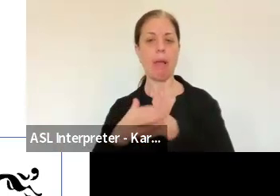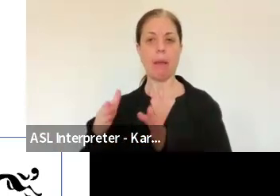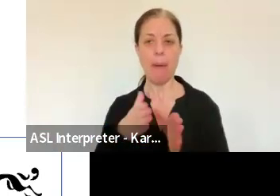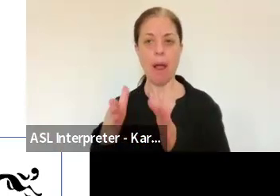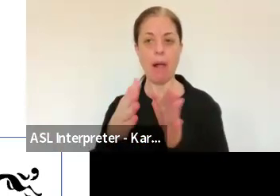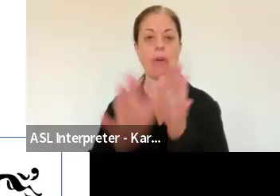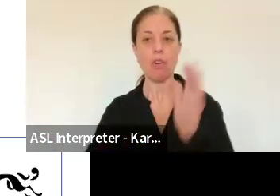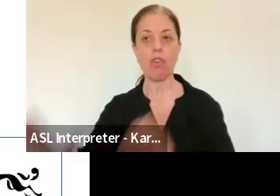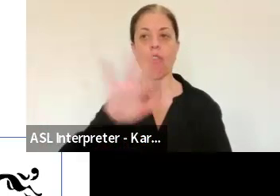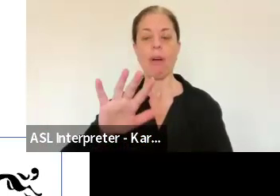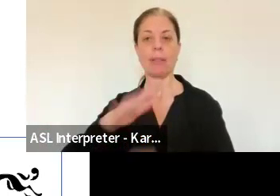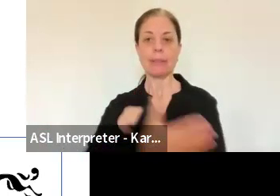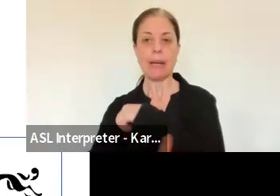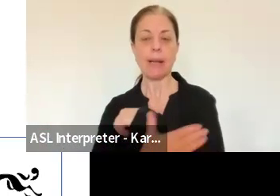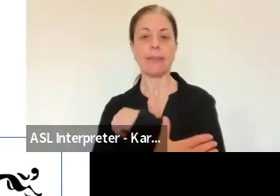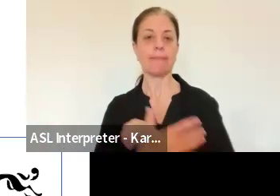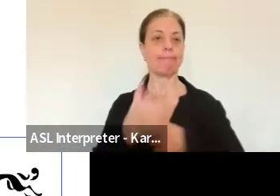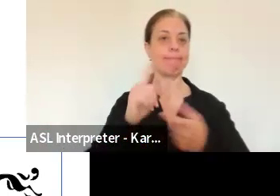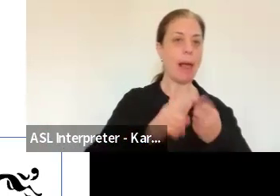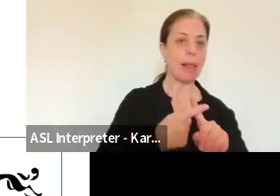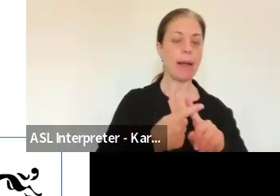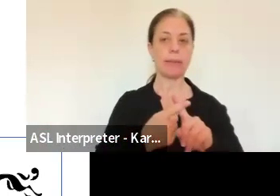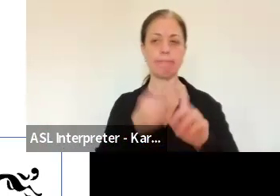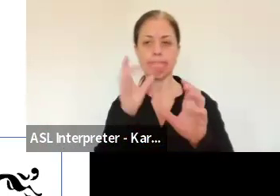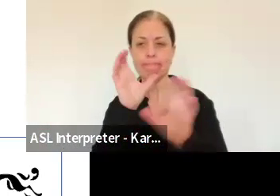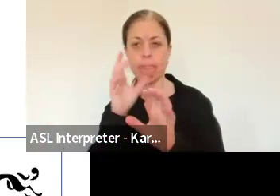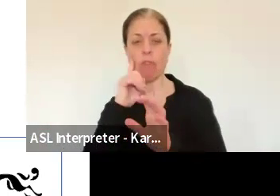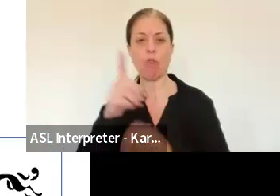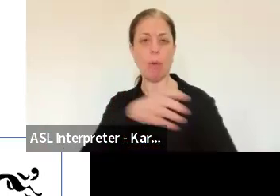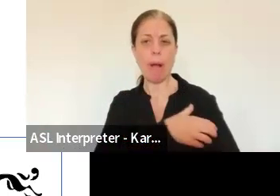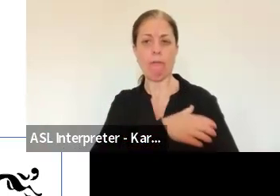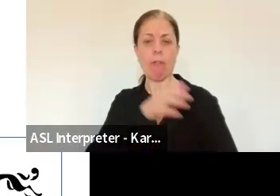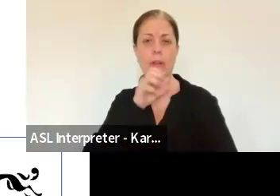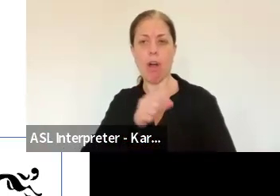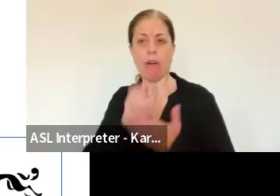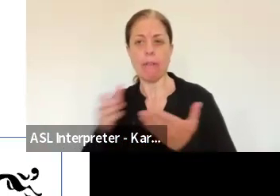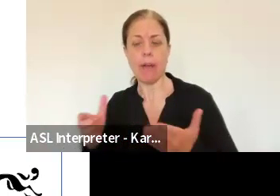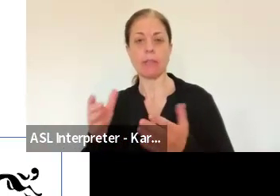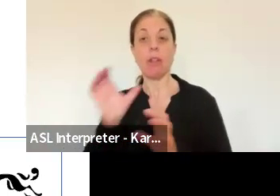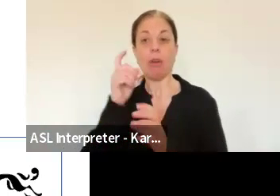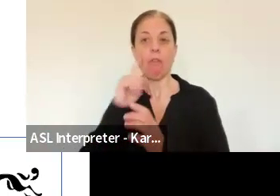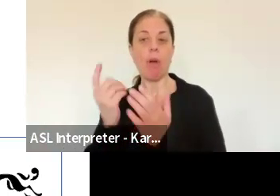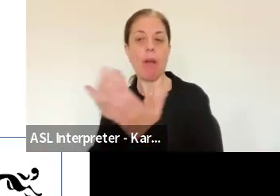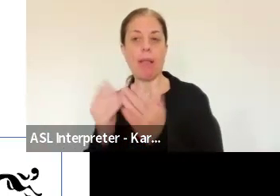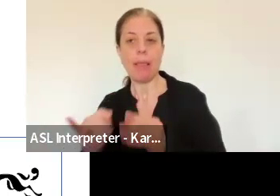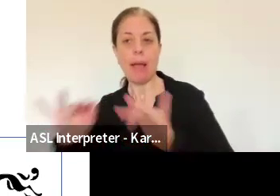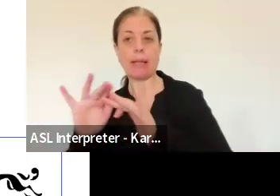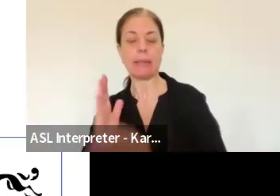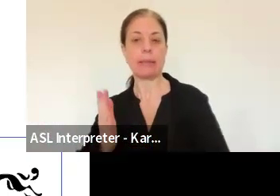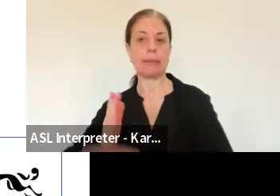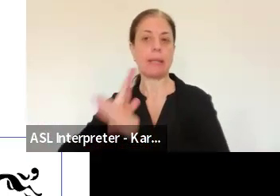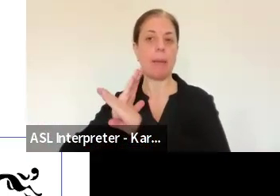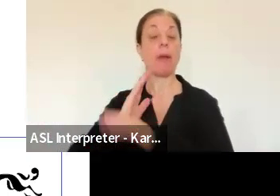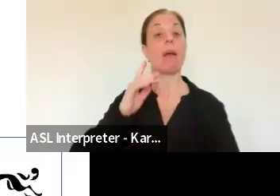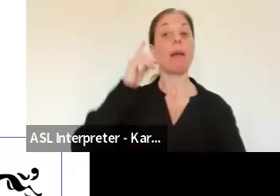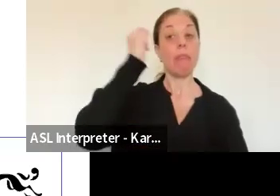continents, Tasman is mustering allies, tracking down powerful artifacts, and traversing into new lands in search of a way to stop him. Arthurian